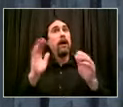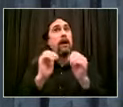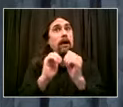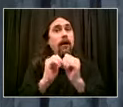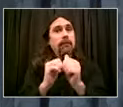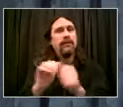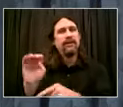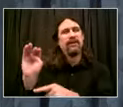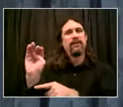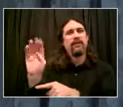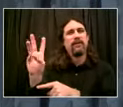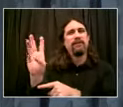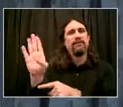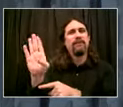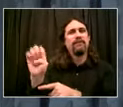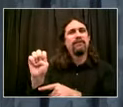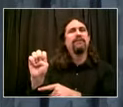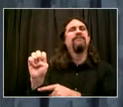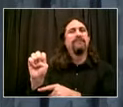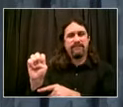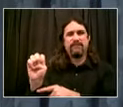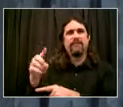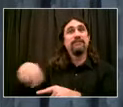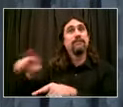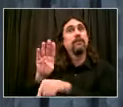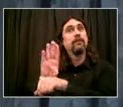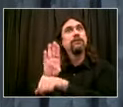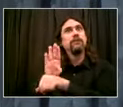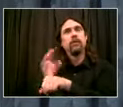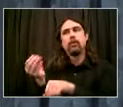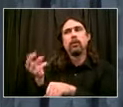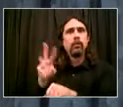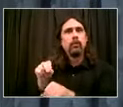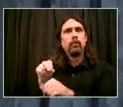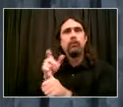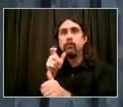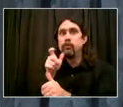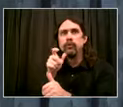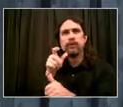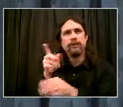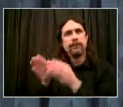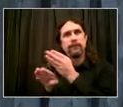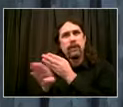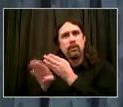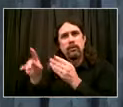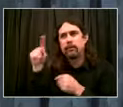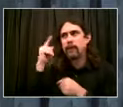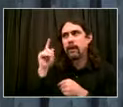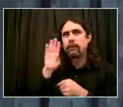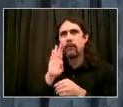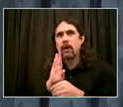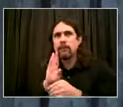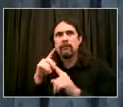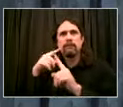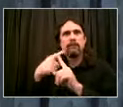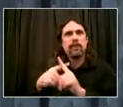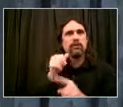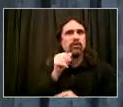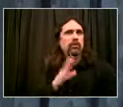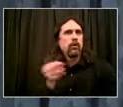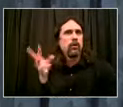is also an opportunity to do some things better. That same mindset I'm taking to being your recovery